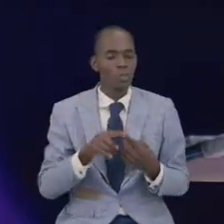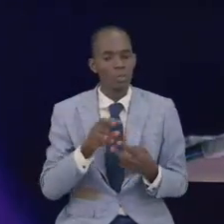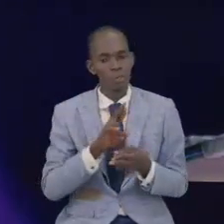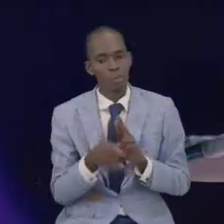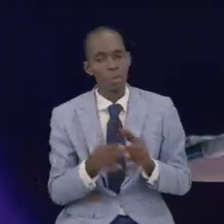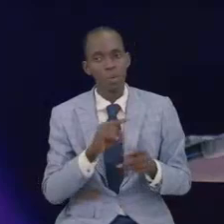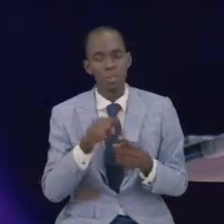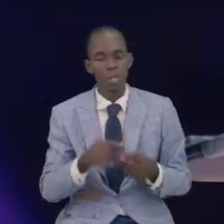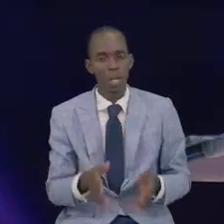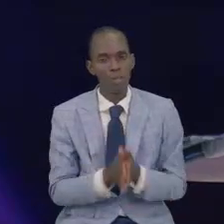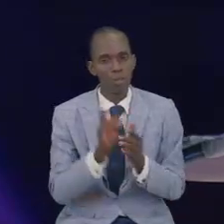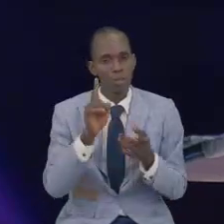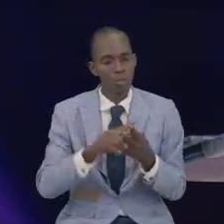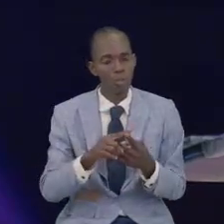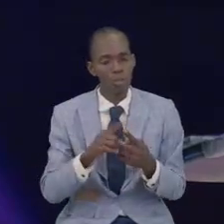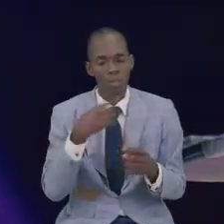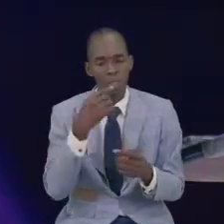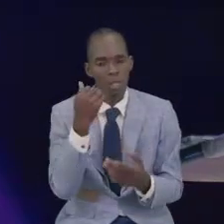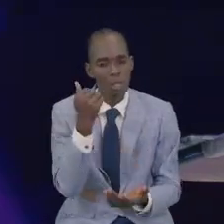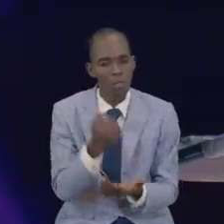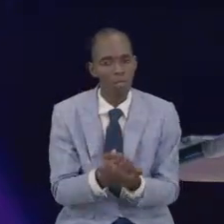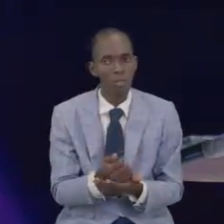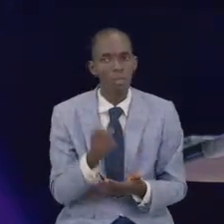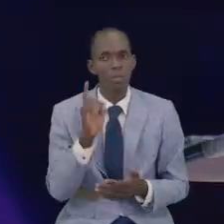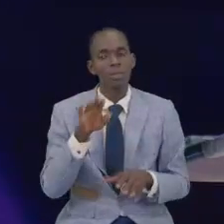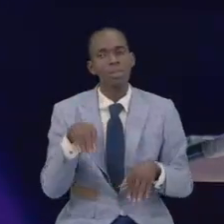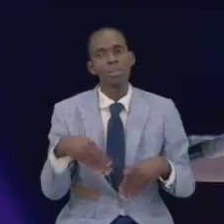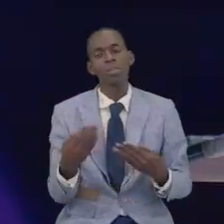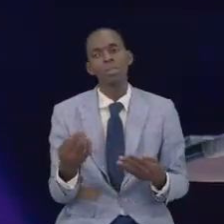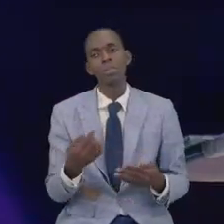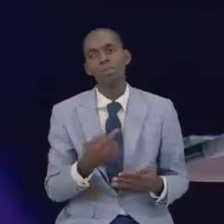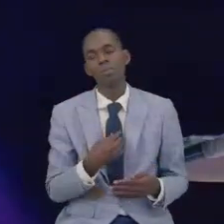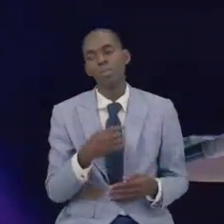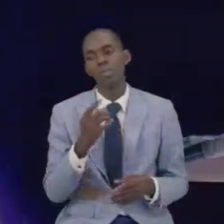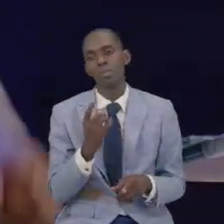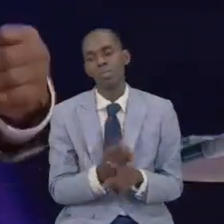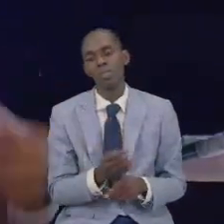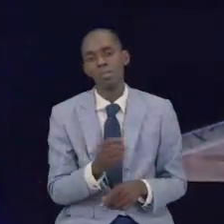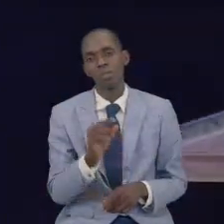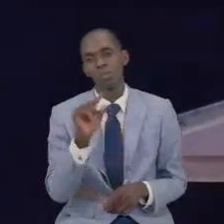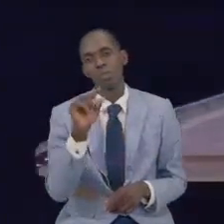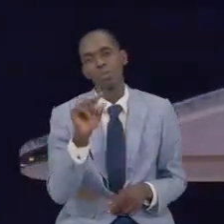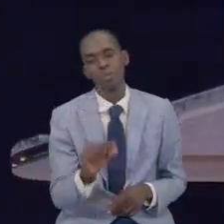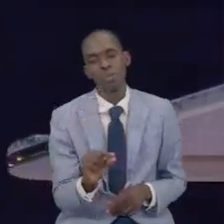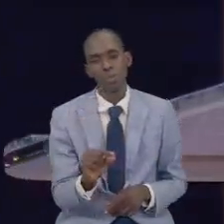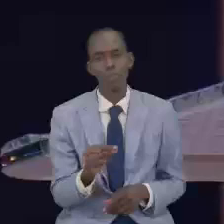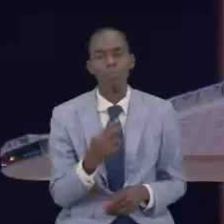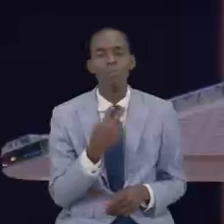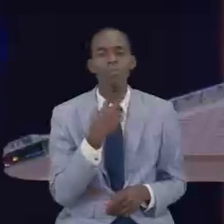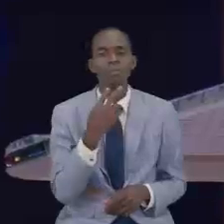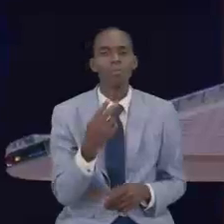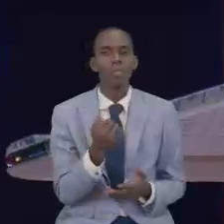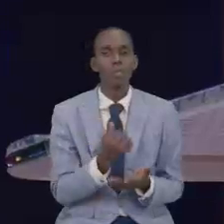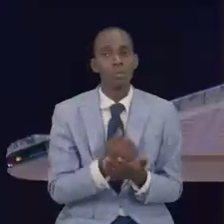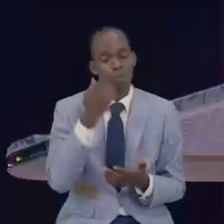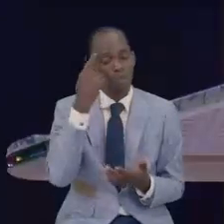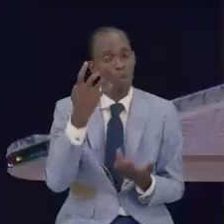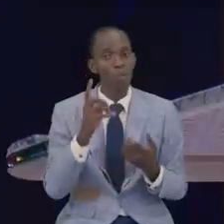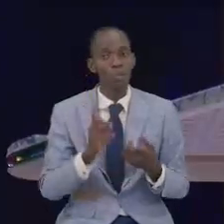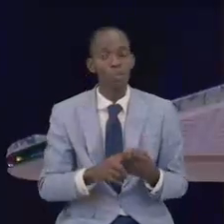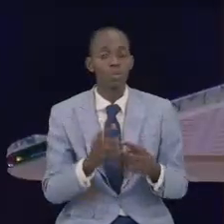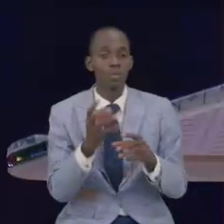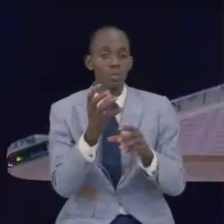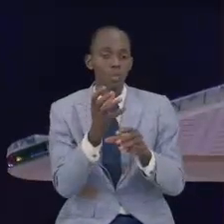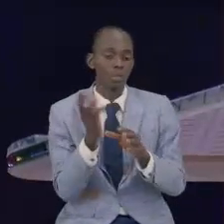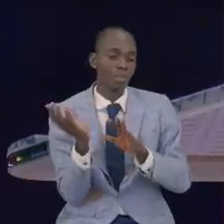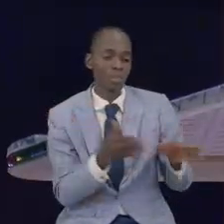demand for an amen, you give me a floppy, flat amen, because you don't want to leave that wisdom